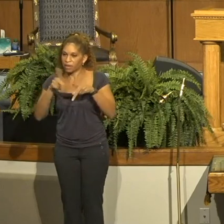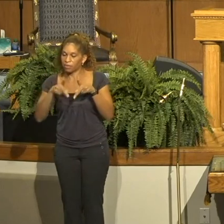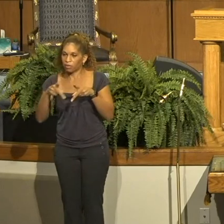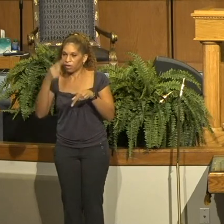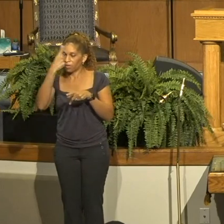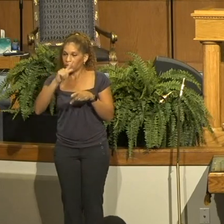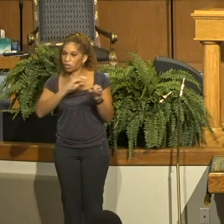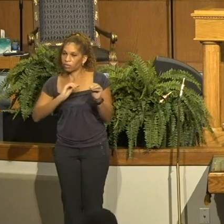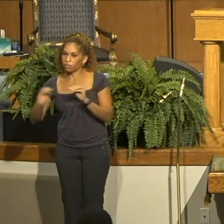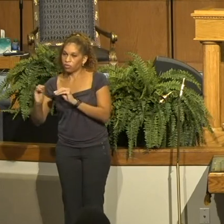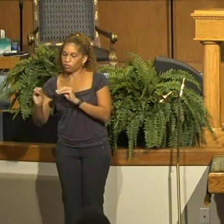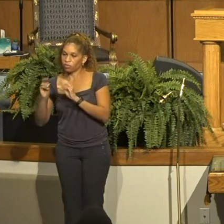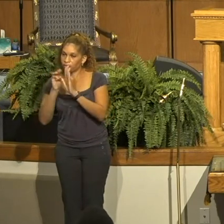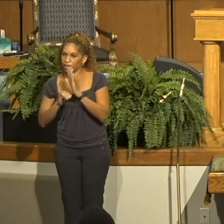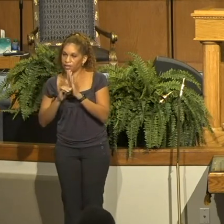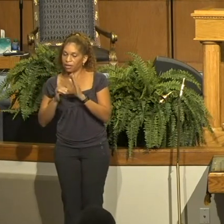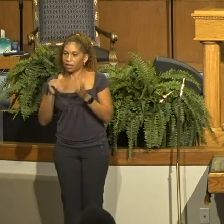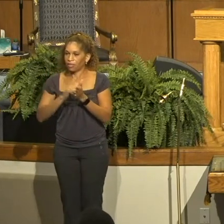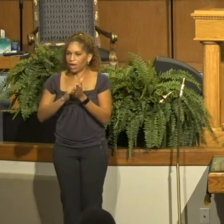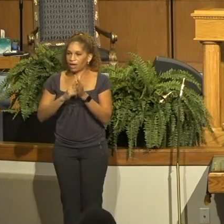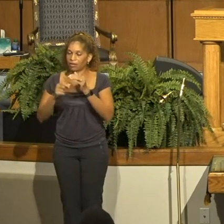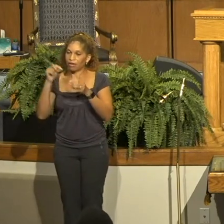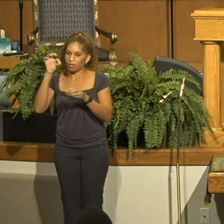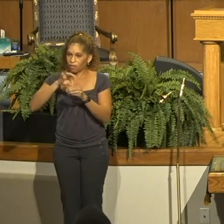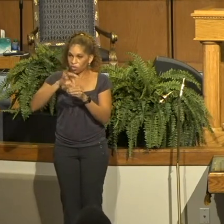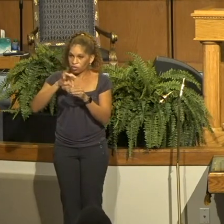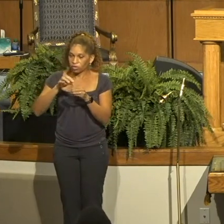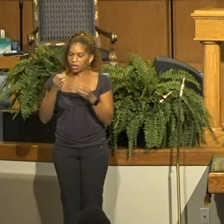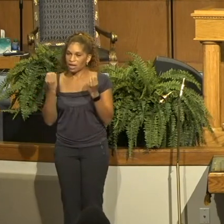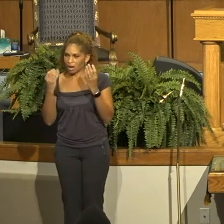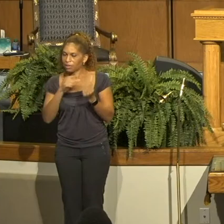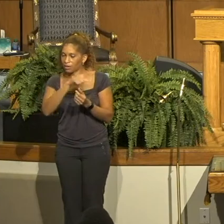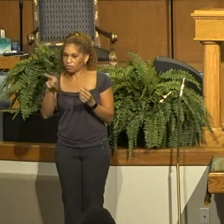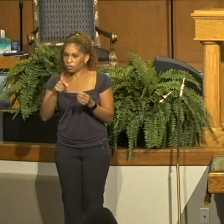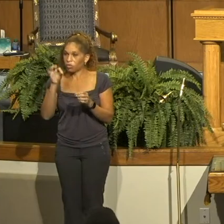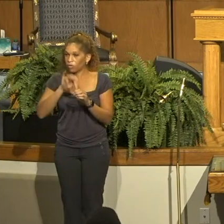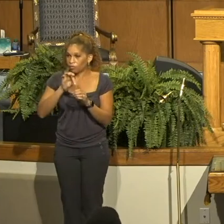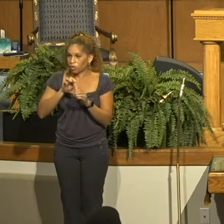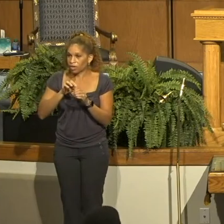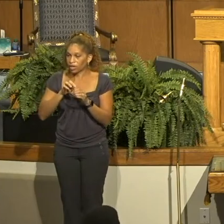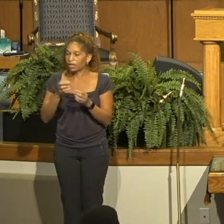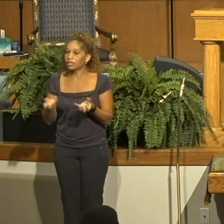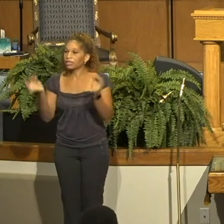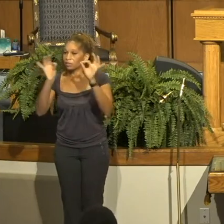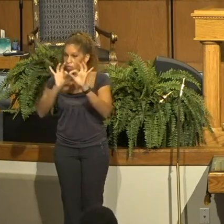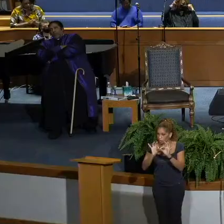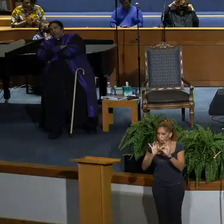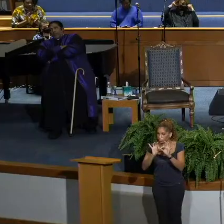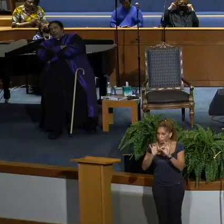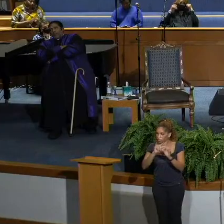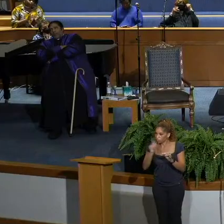for a movement that votes. How many of you all know voting is critical?